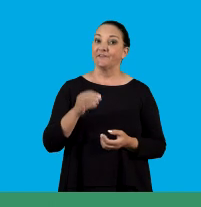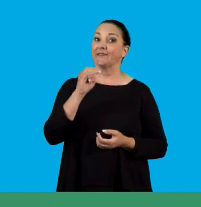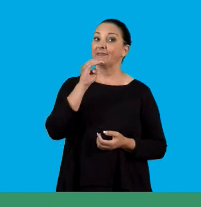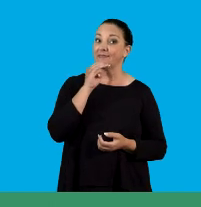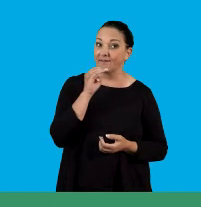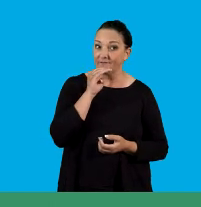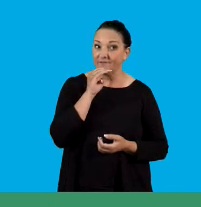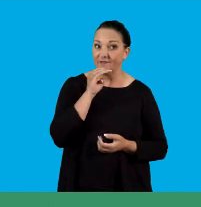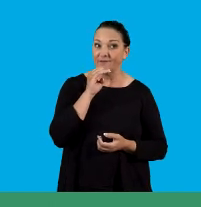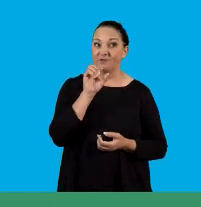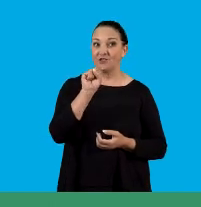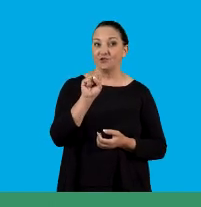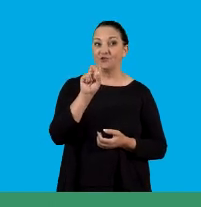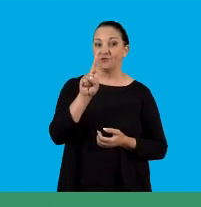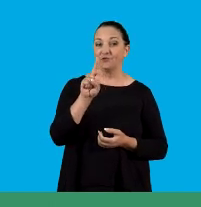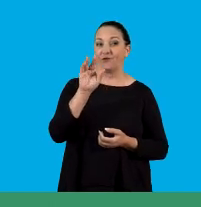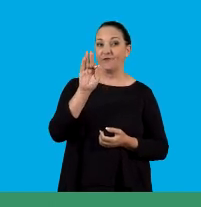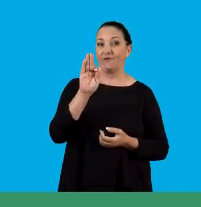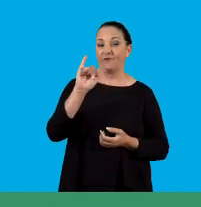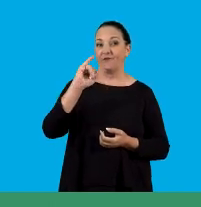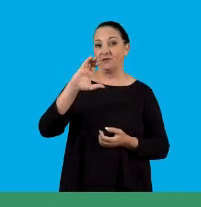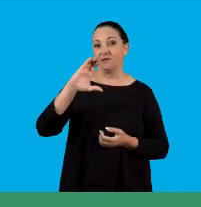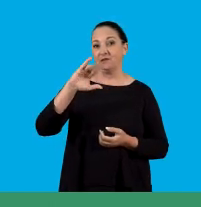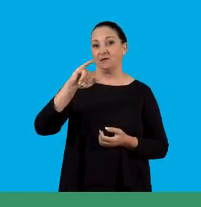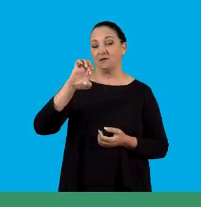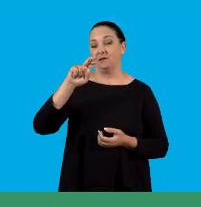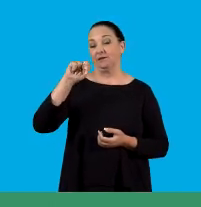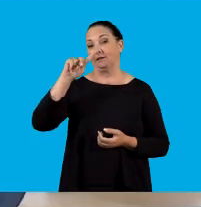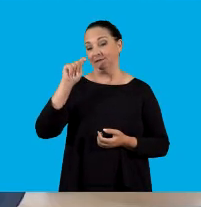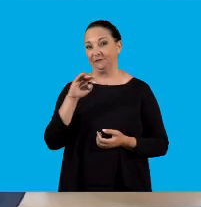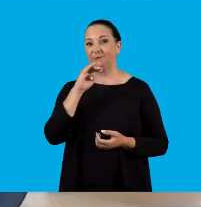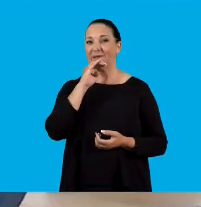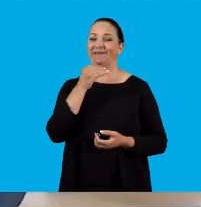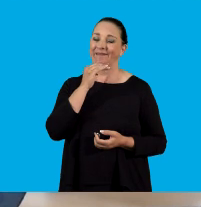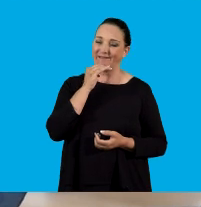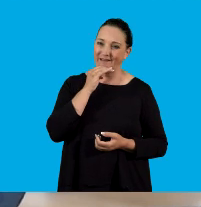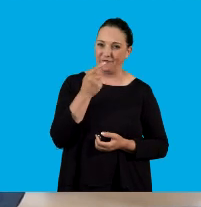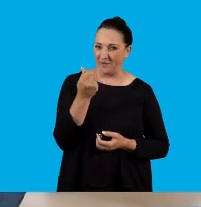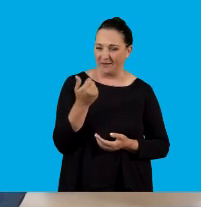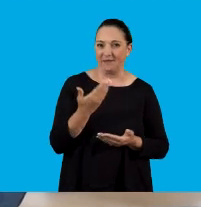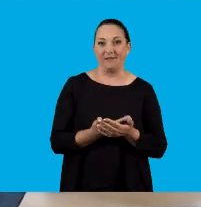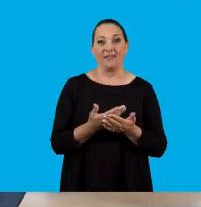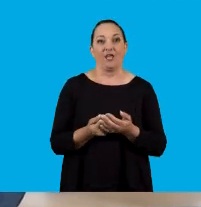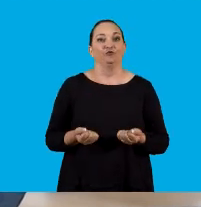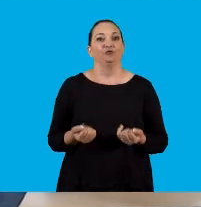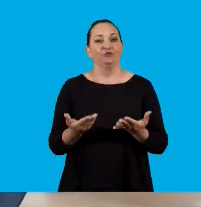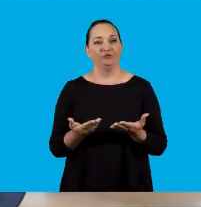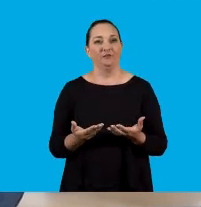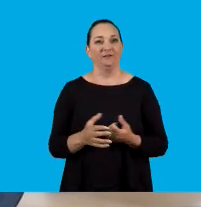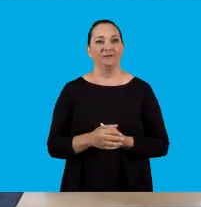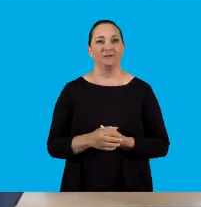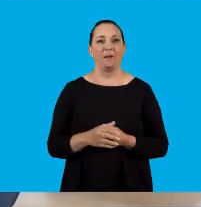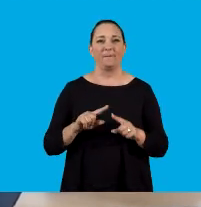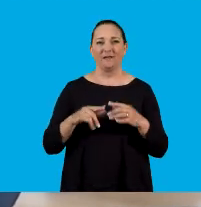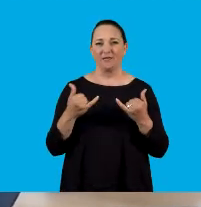the business has enough capital, meaning money, to render services to clients. So which element